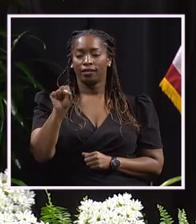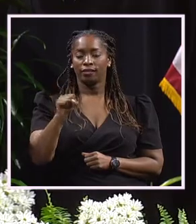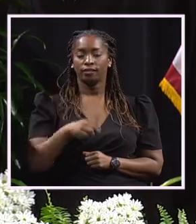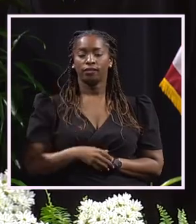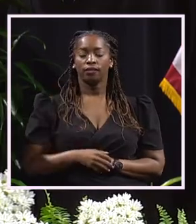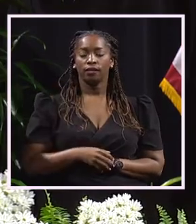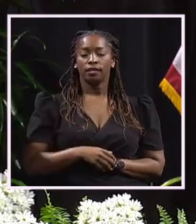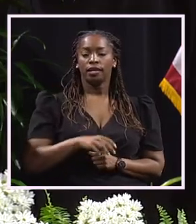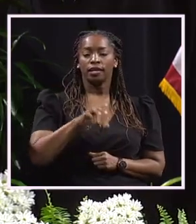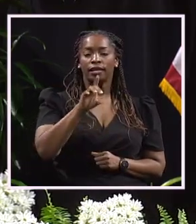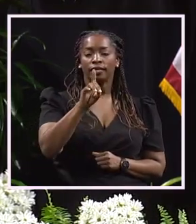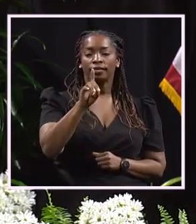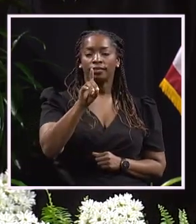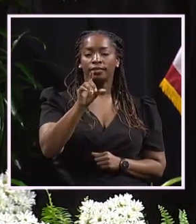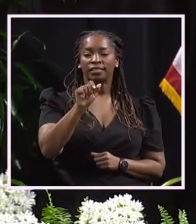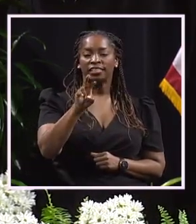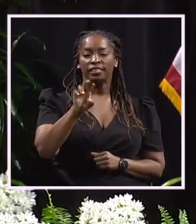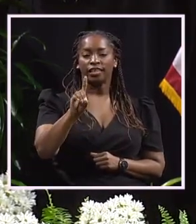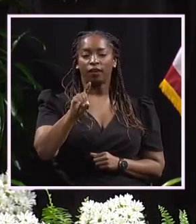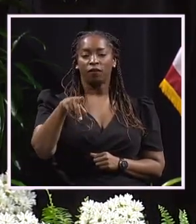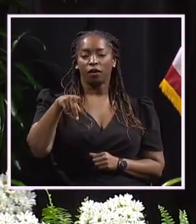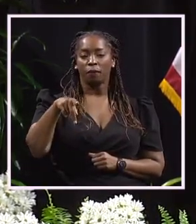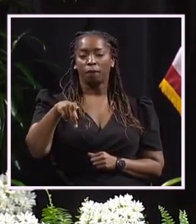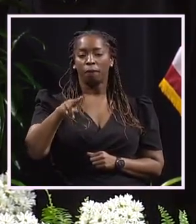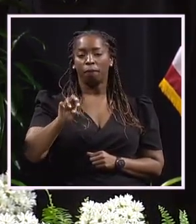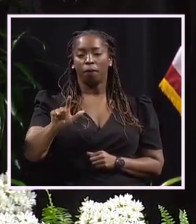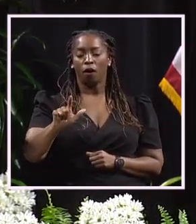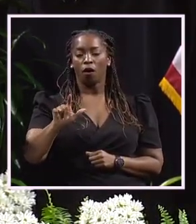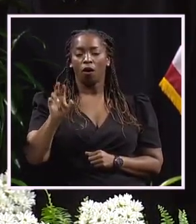David Paul Reed III, magna cum laude.